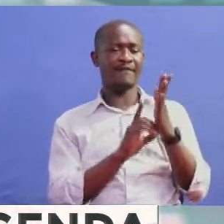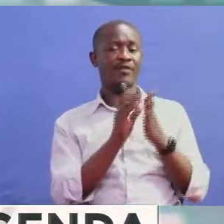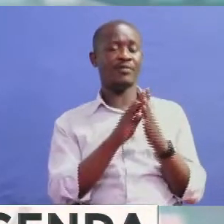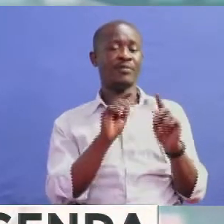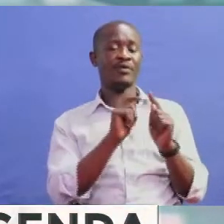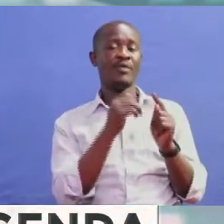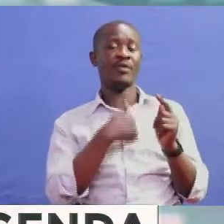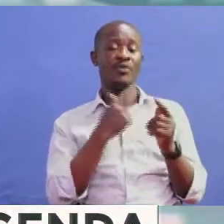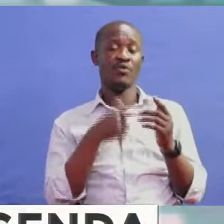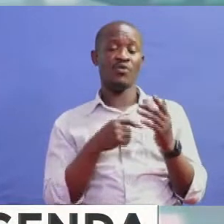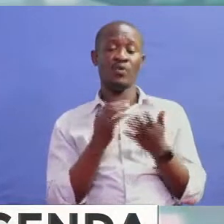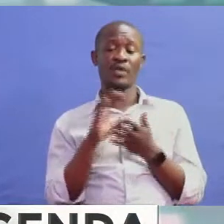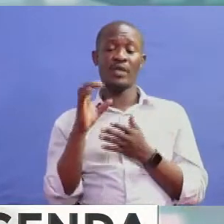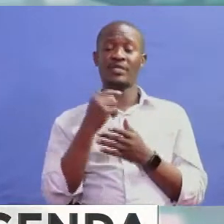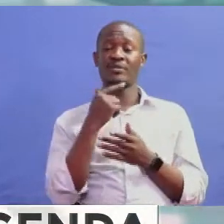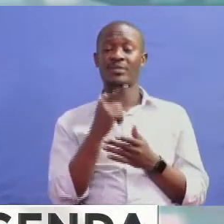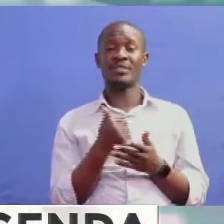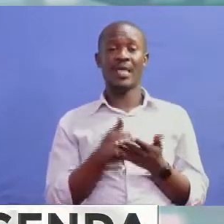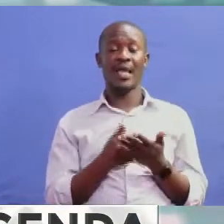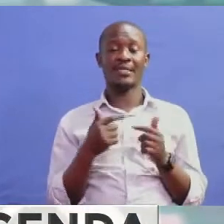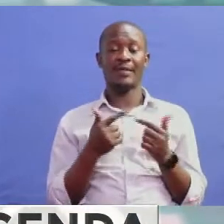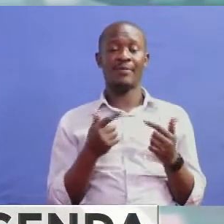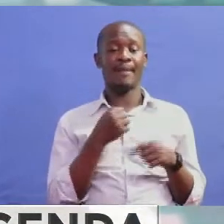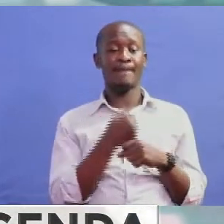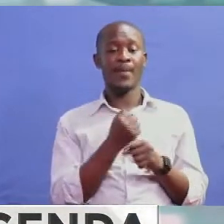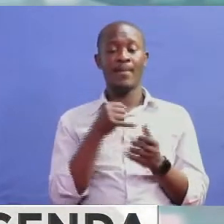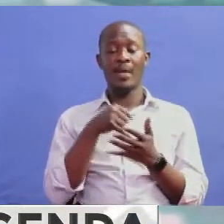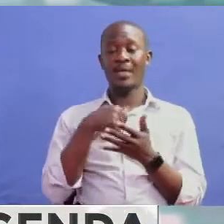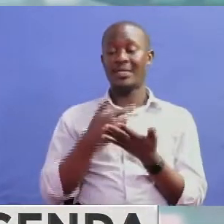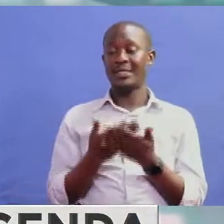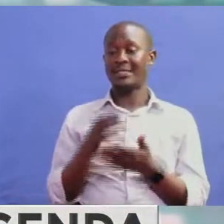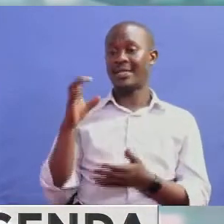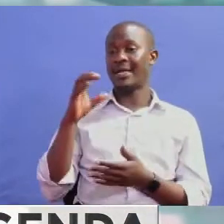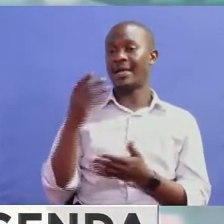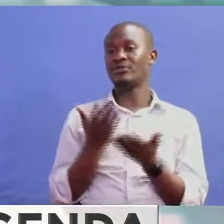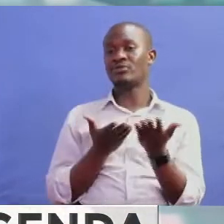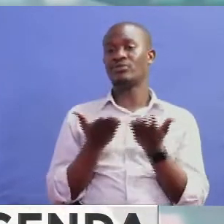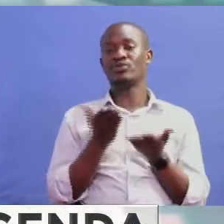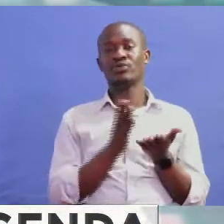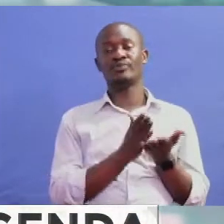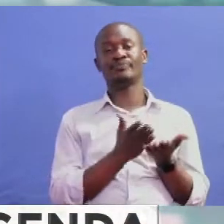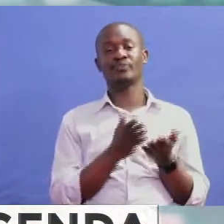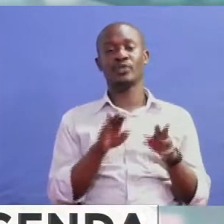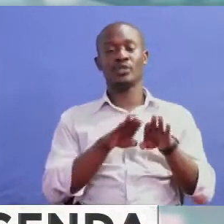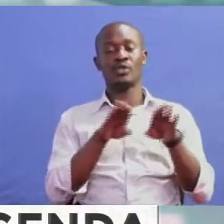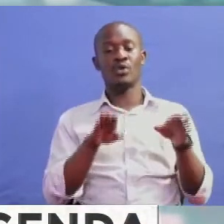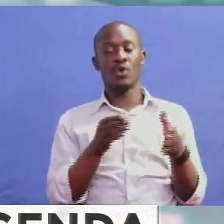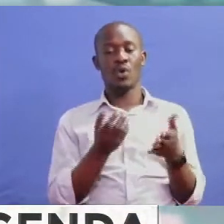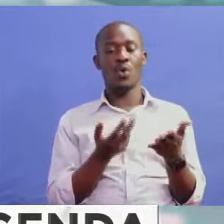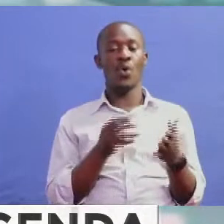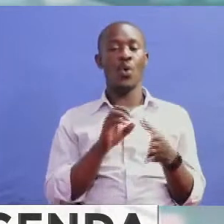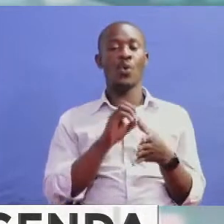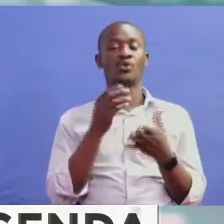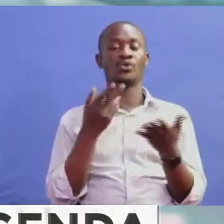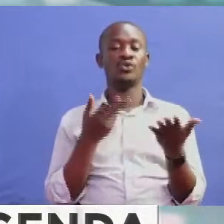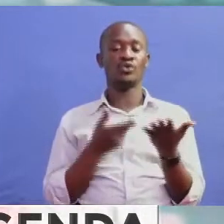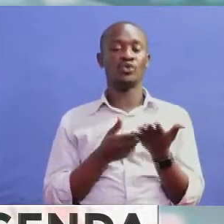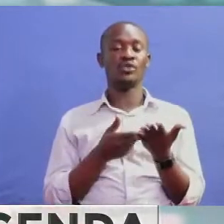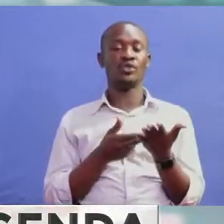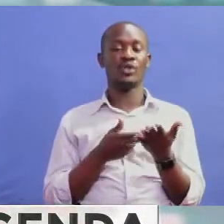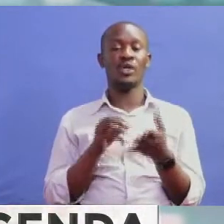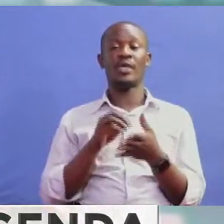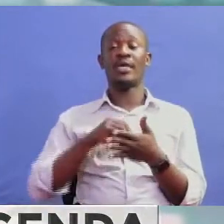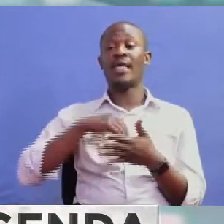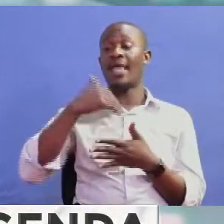customers are saying, as opposed to making it like it's a customer service desk or unit. It is everybody